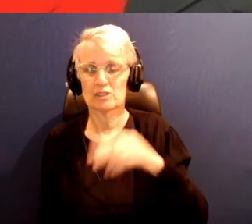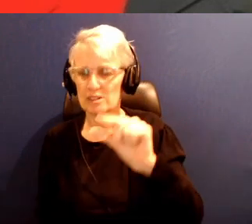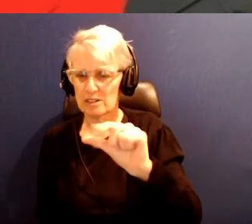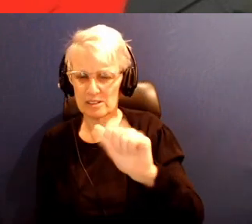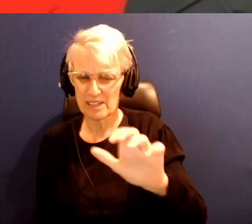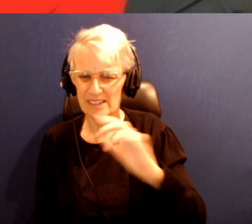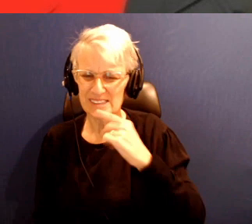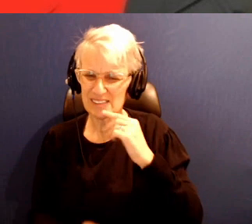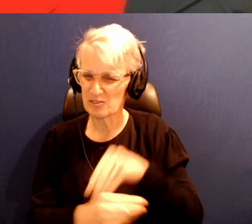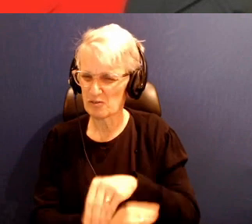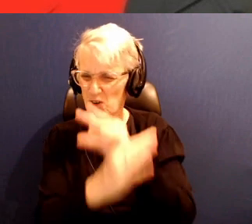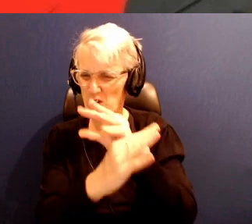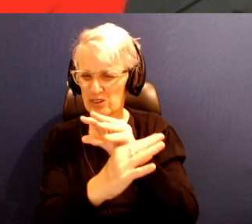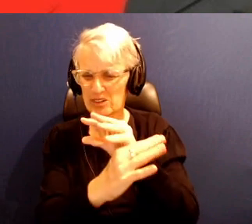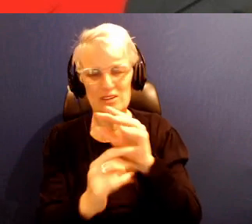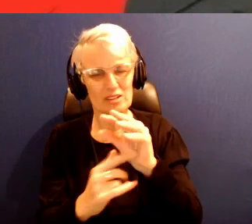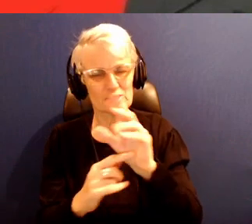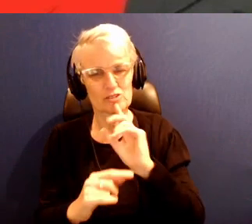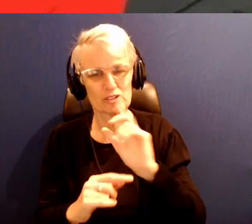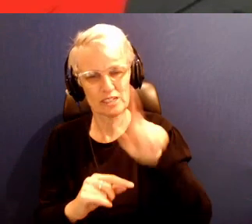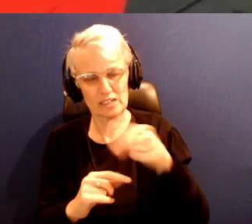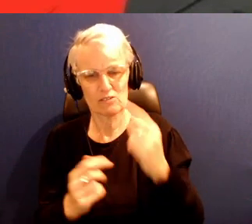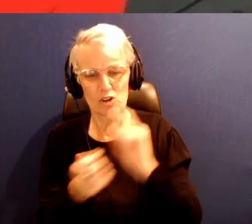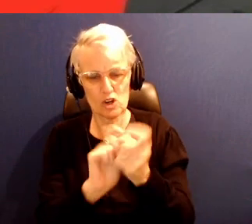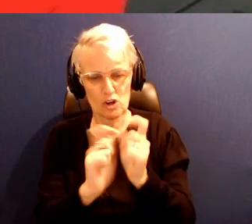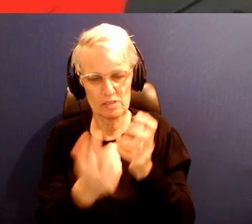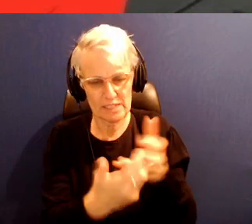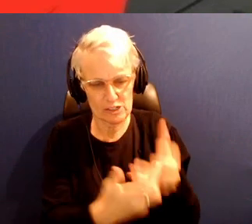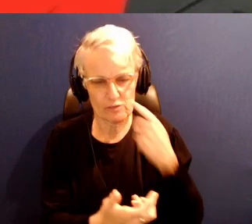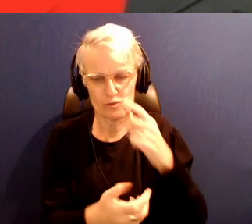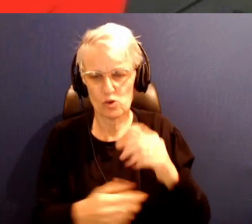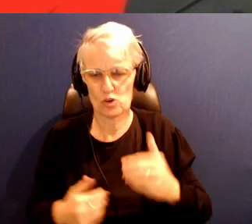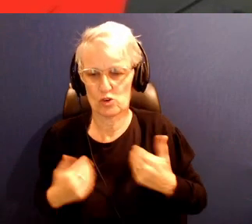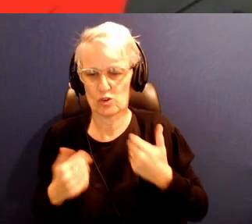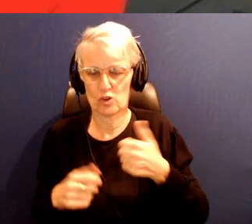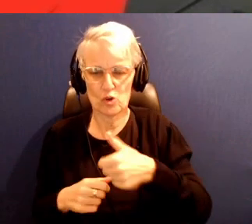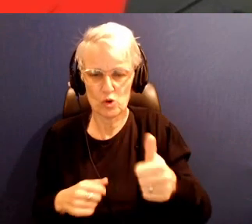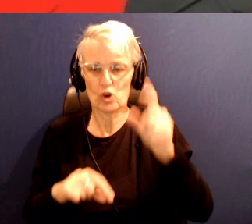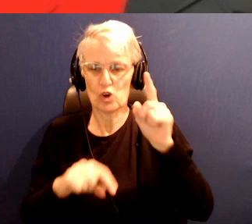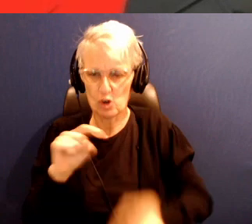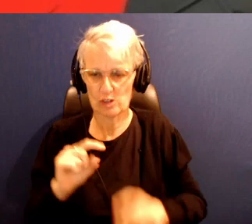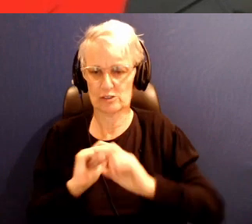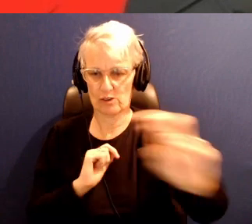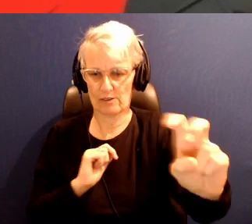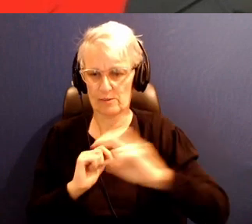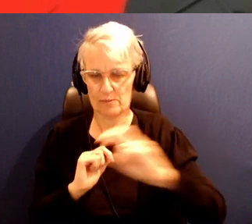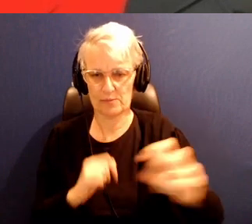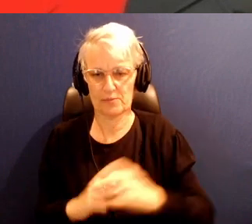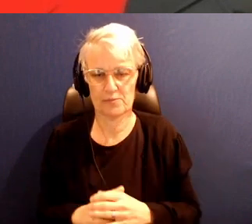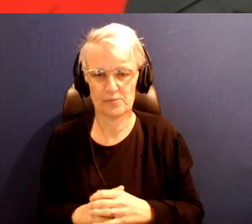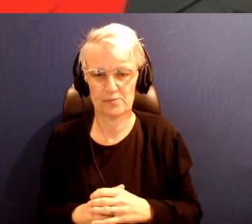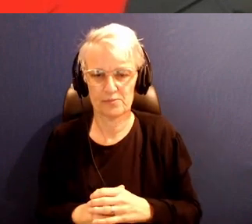GAC emphasizes virtual internships are strictly an accommodation for youth who would not otherwise be able to